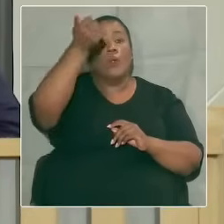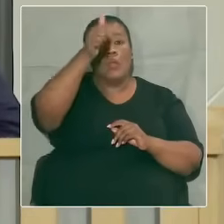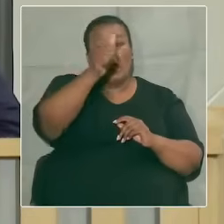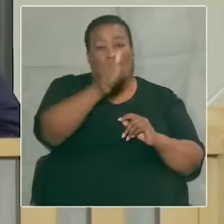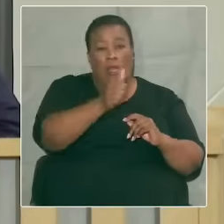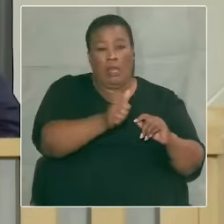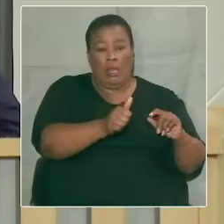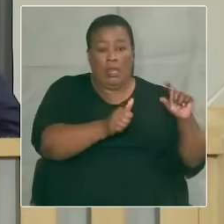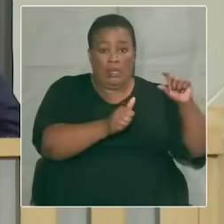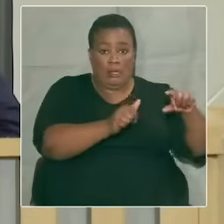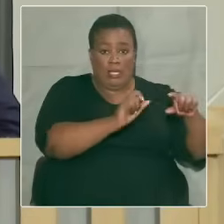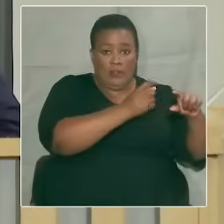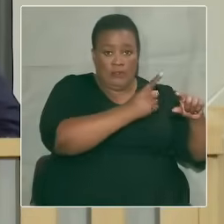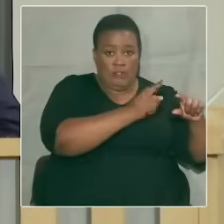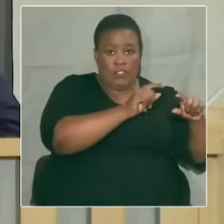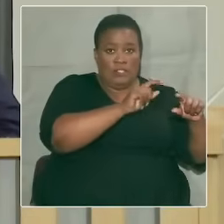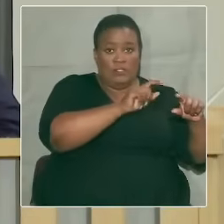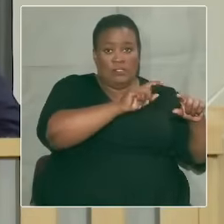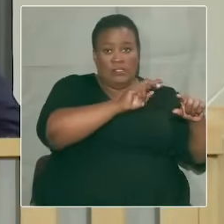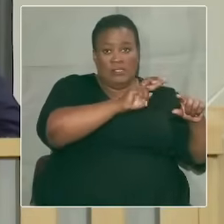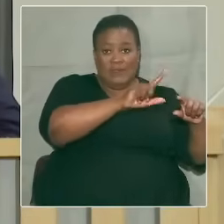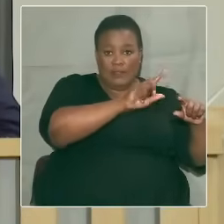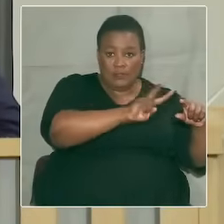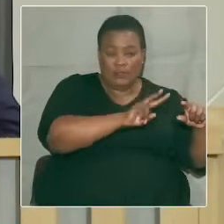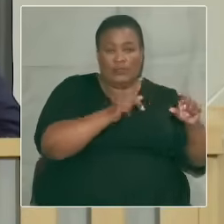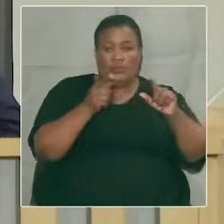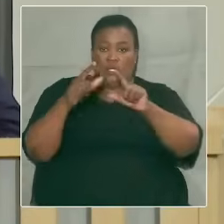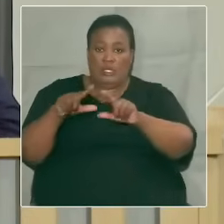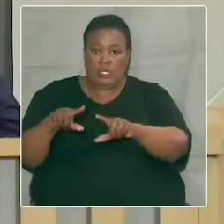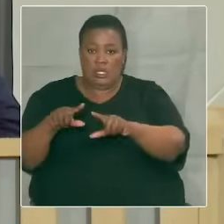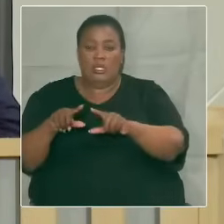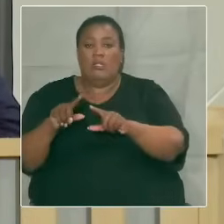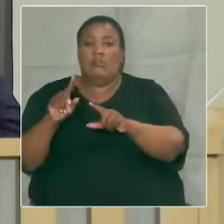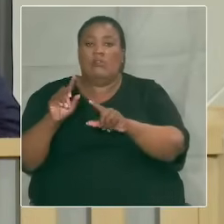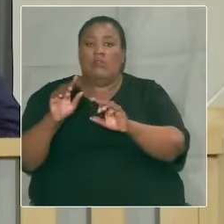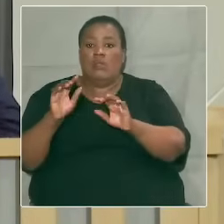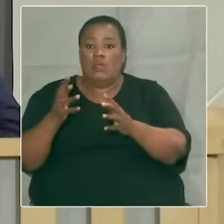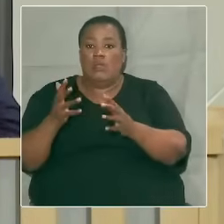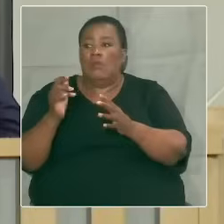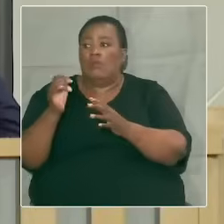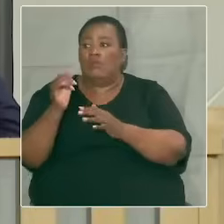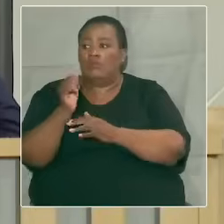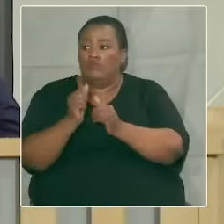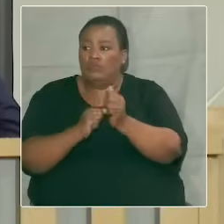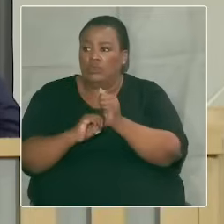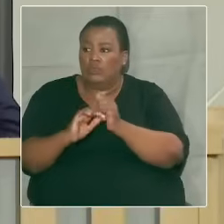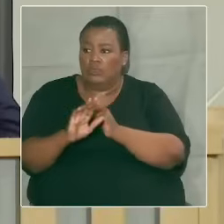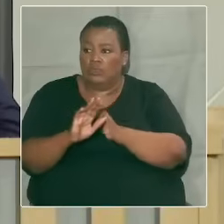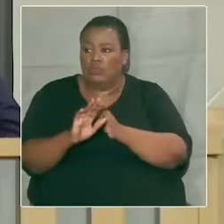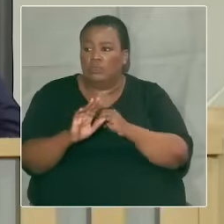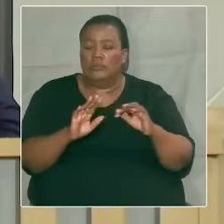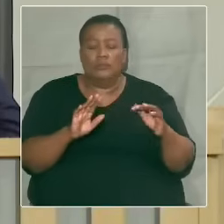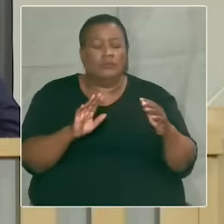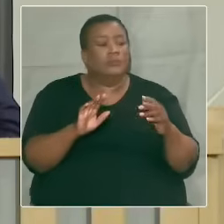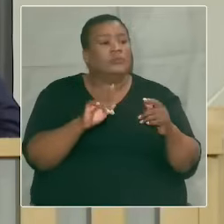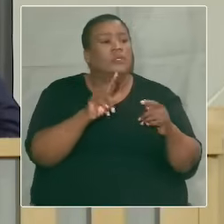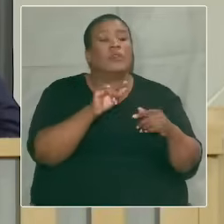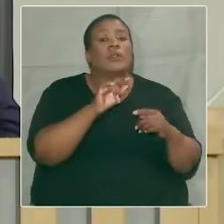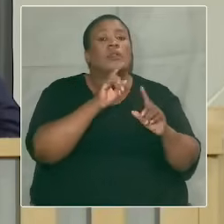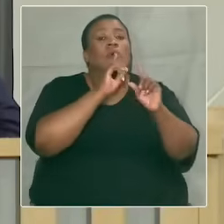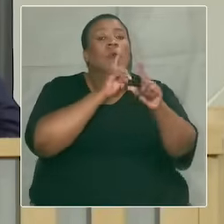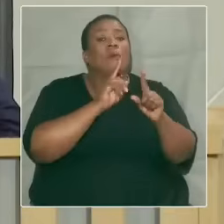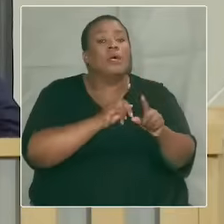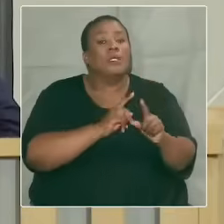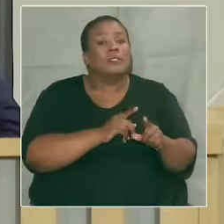of activities. This was achieved by organizing the command through tactical